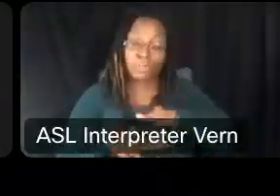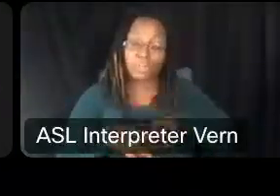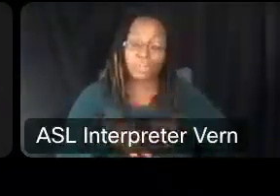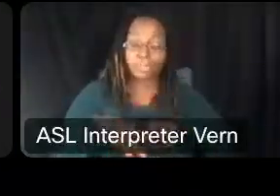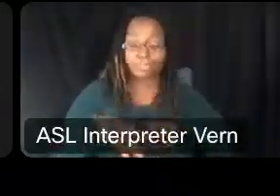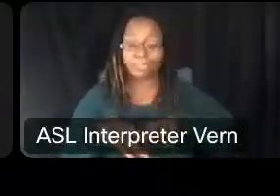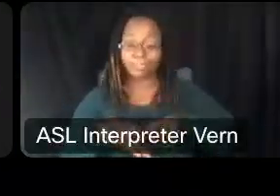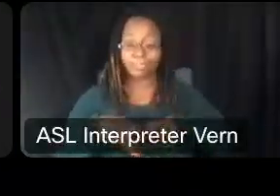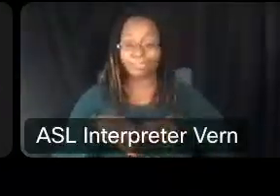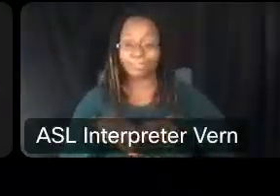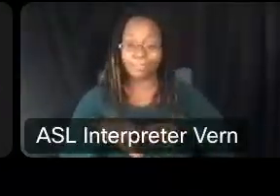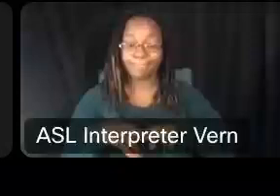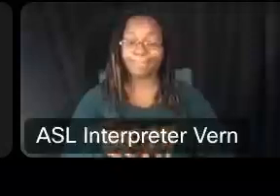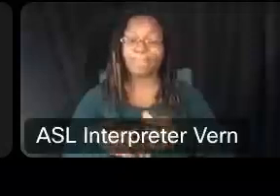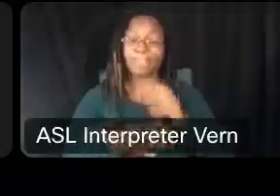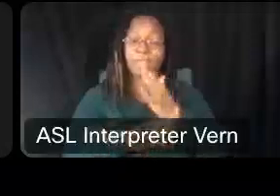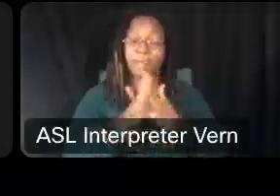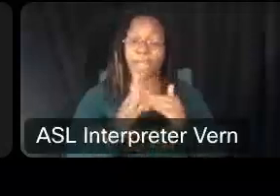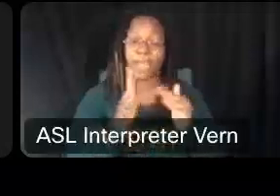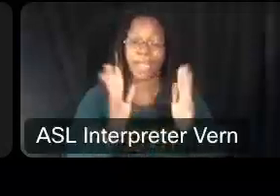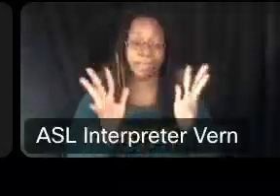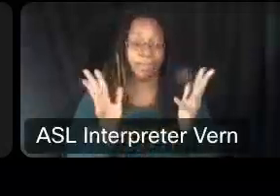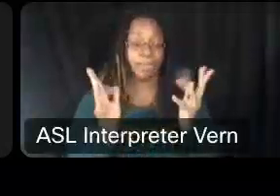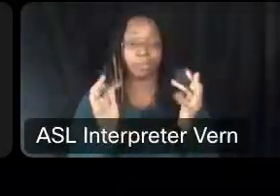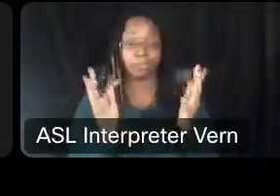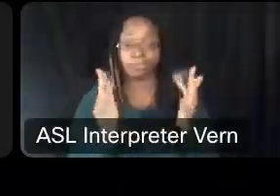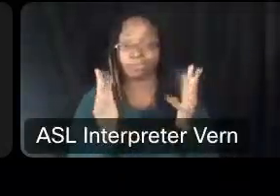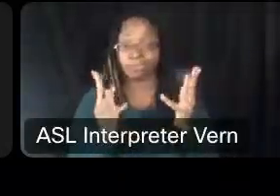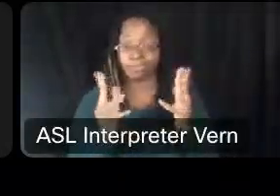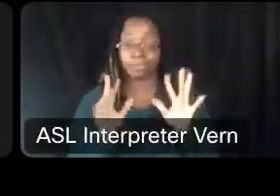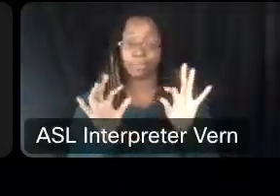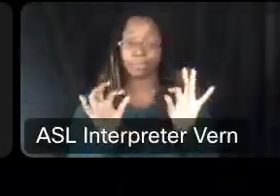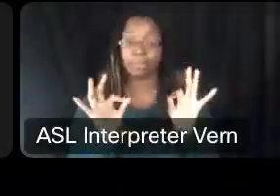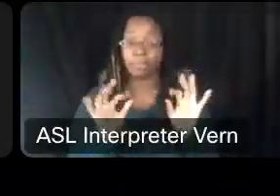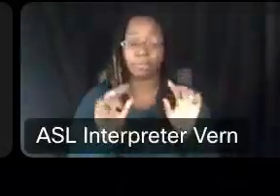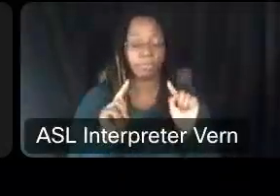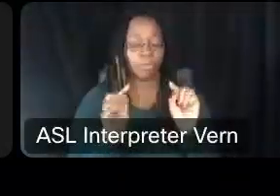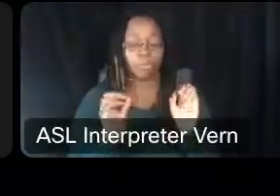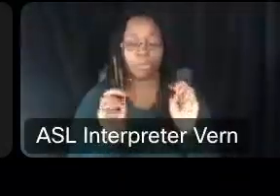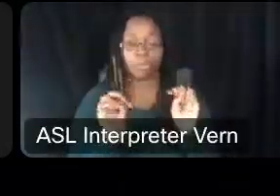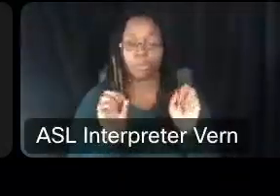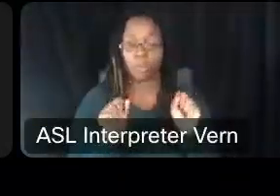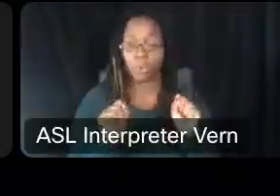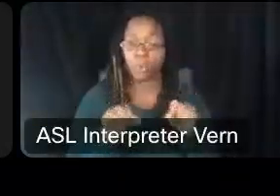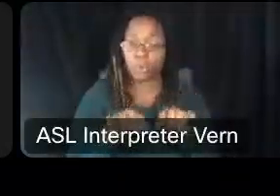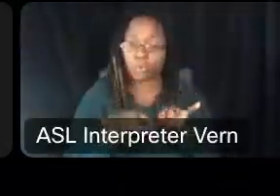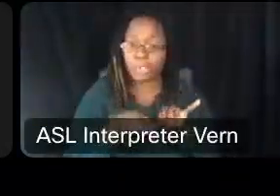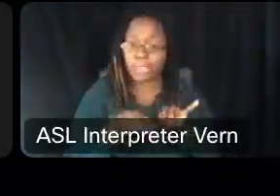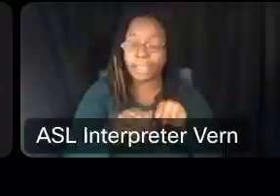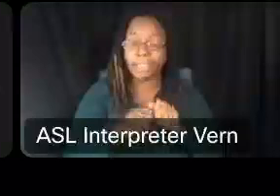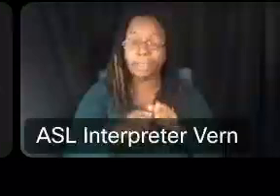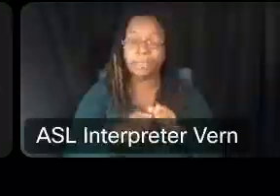tips of our fingers, the tips of our toes, and just use that breath to